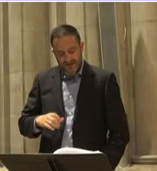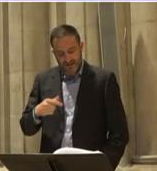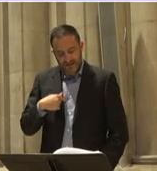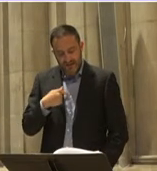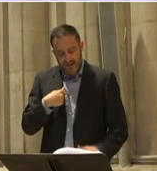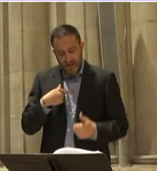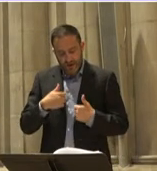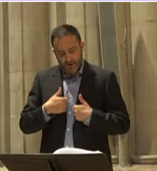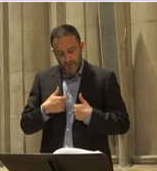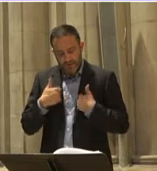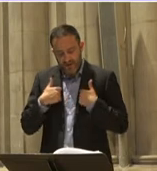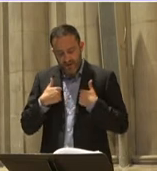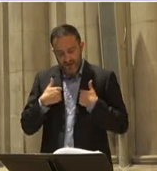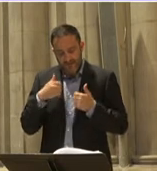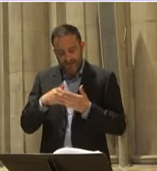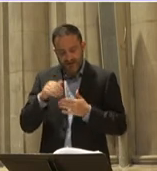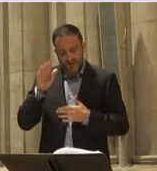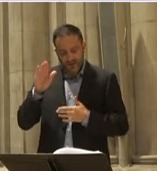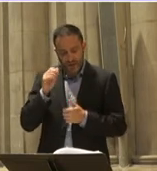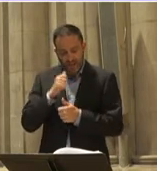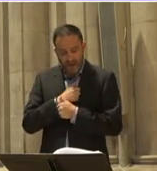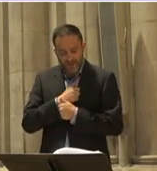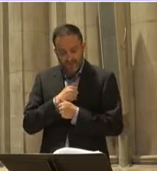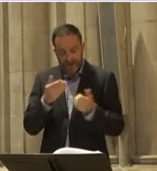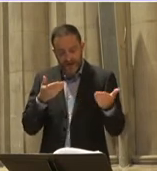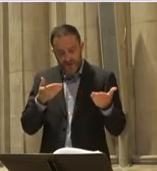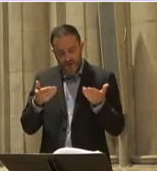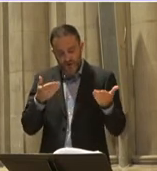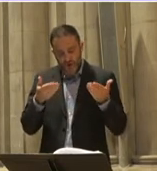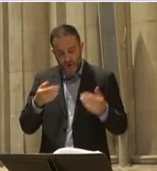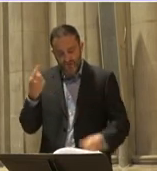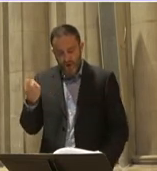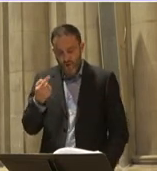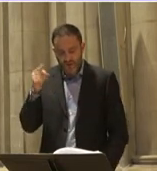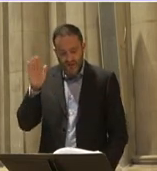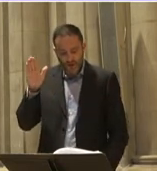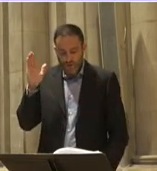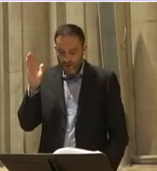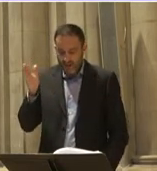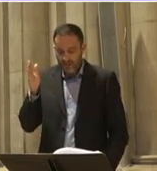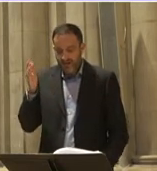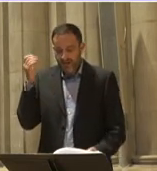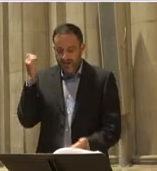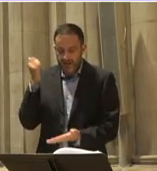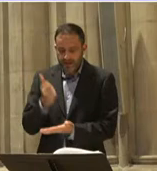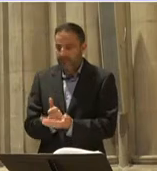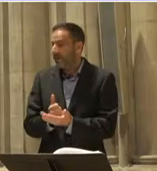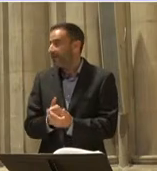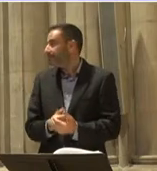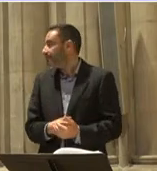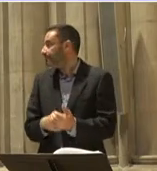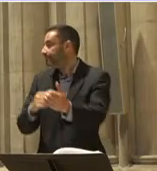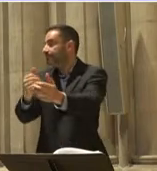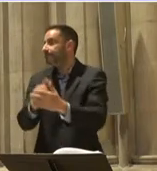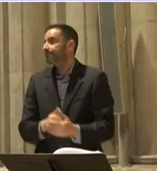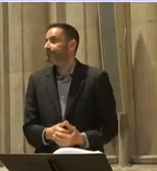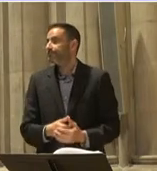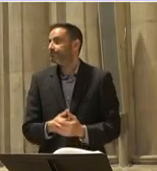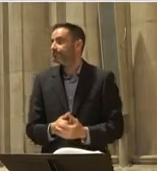Christ, that we may abide in your love and serve only your will. Amen.